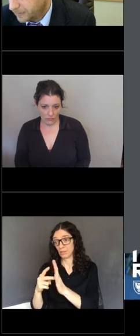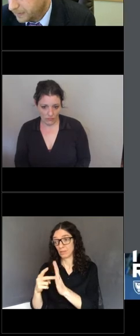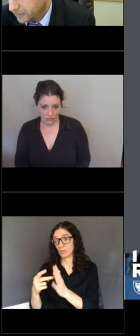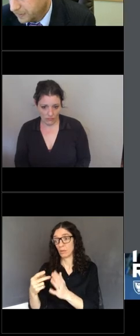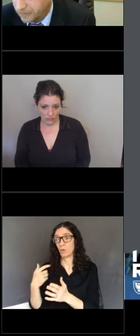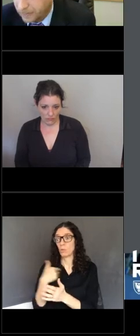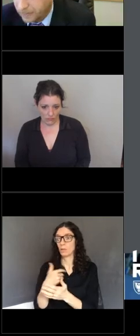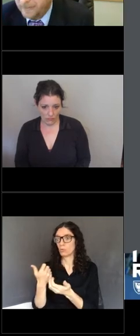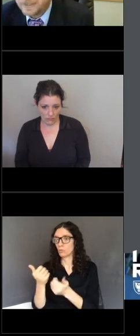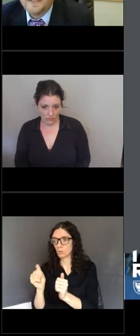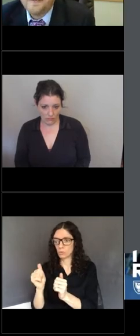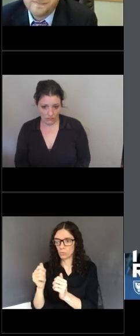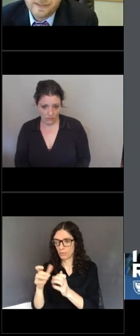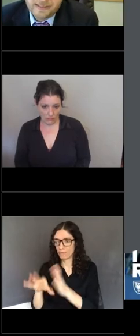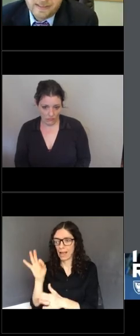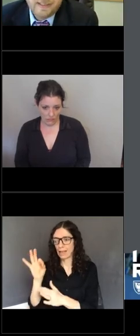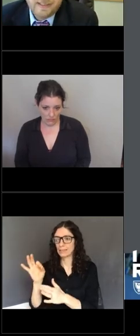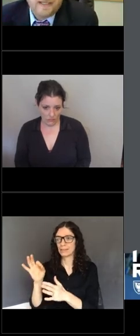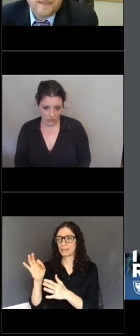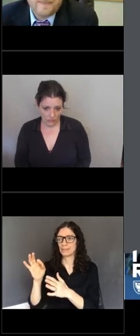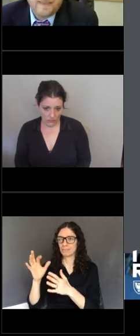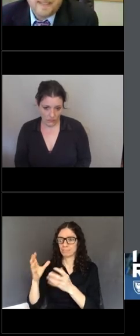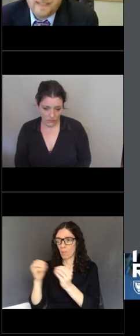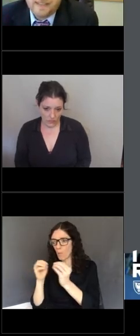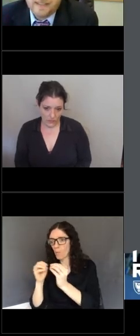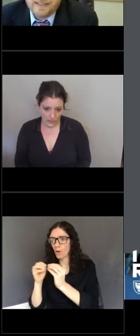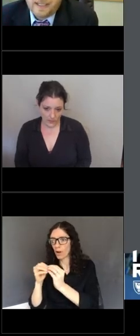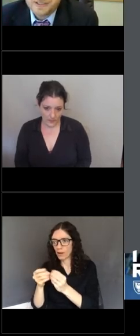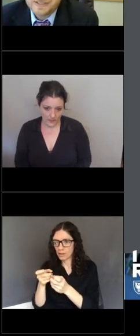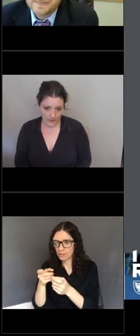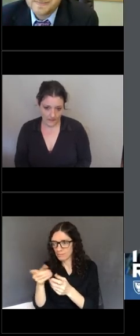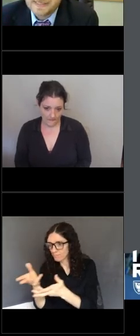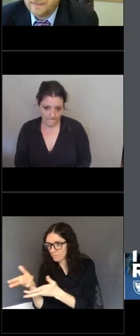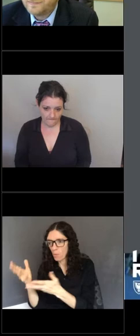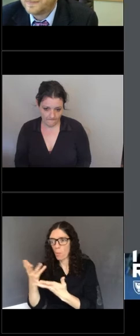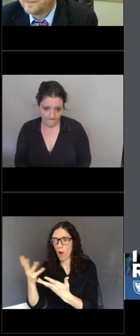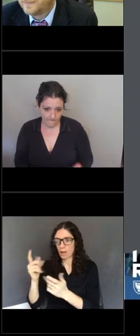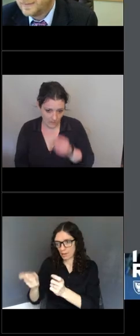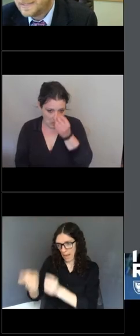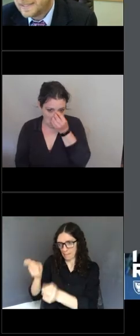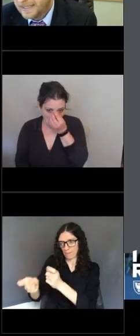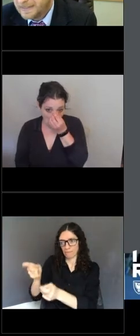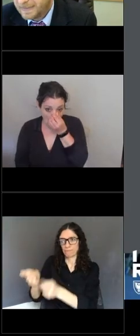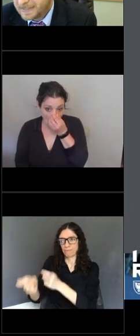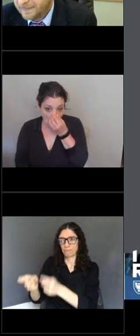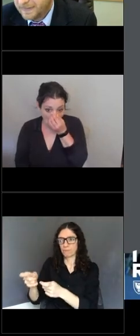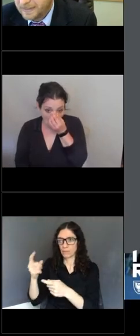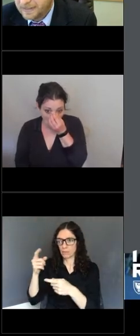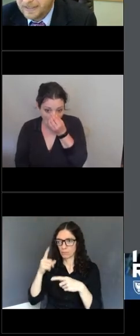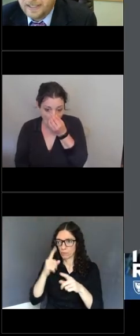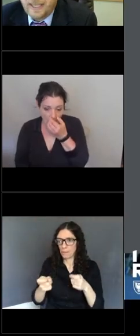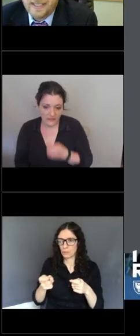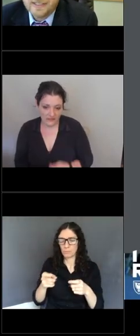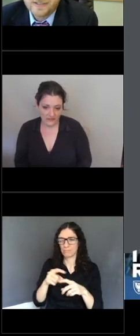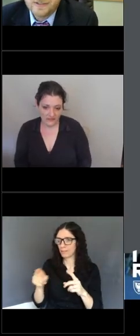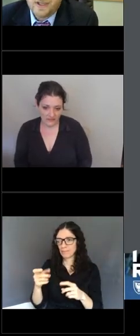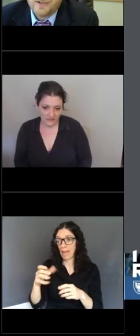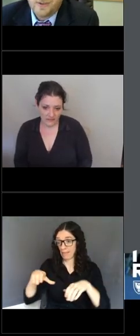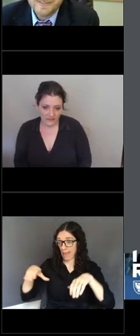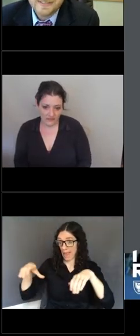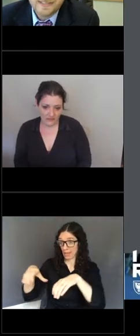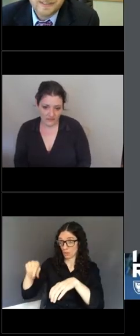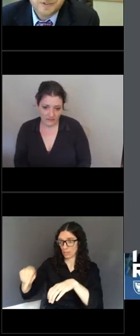database or amount of. The actions themselves were very site-specific